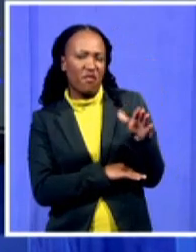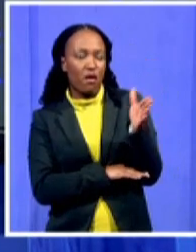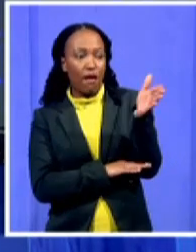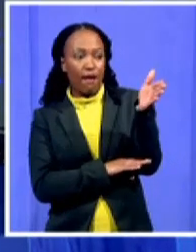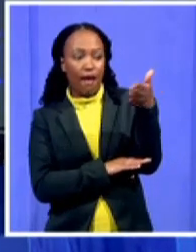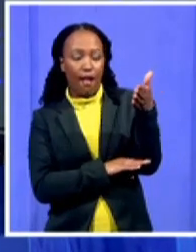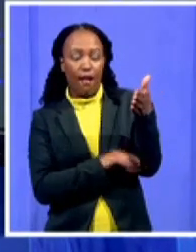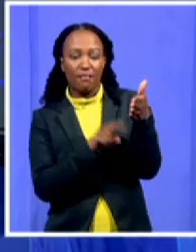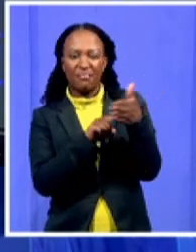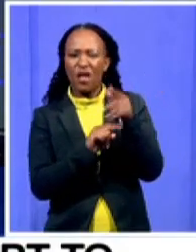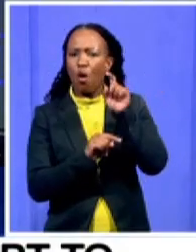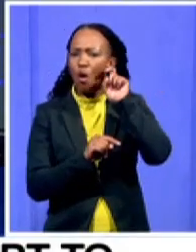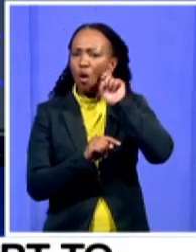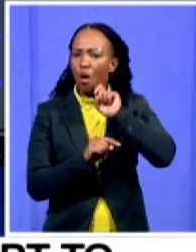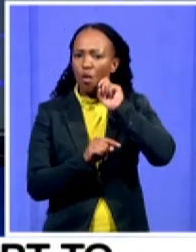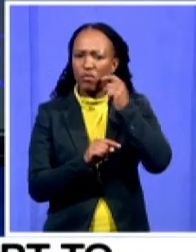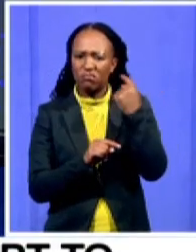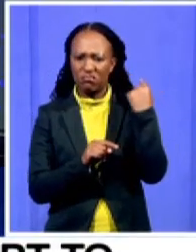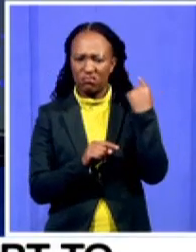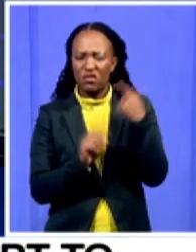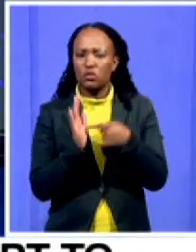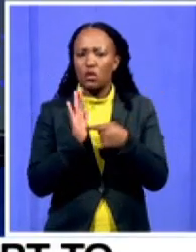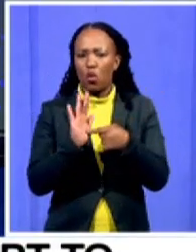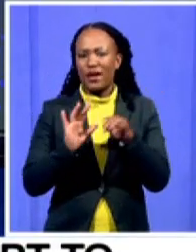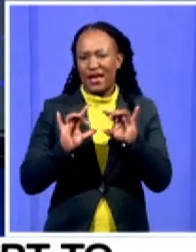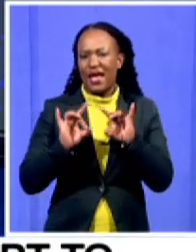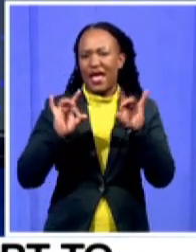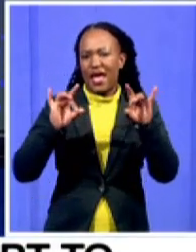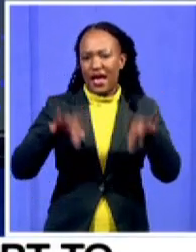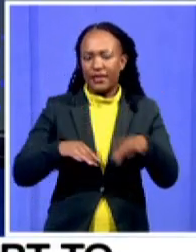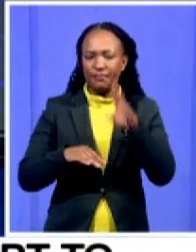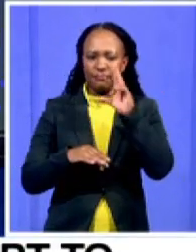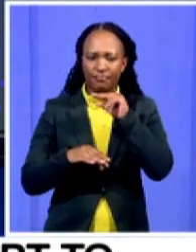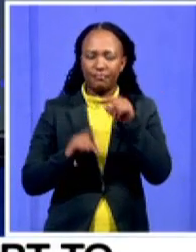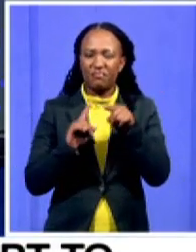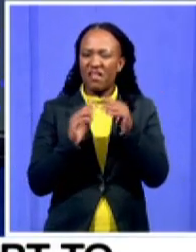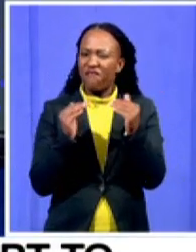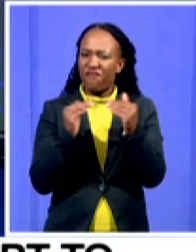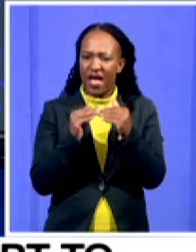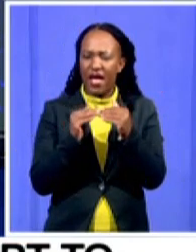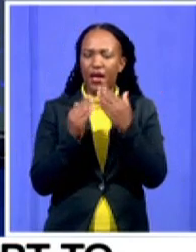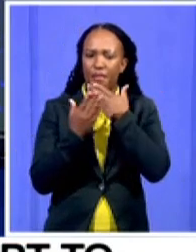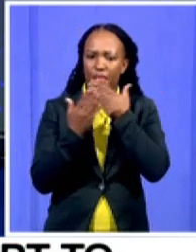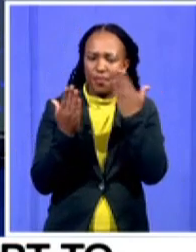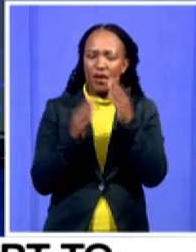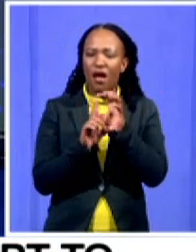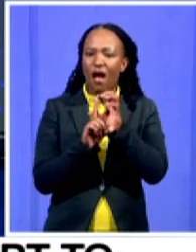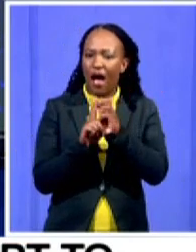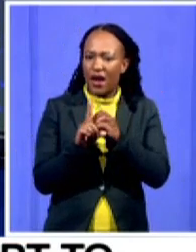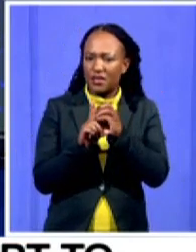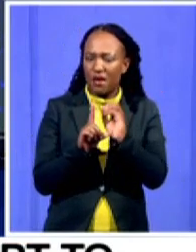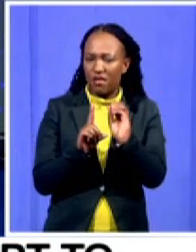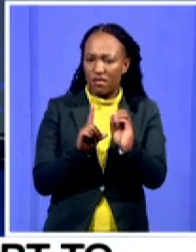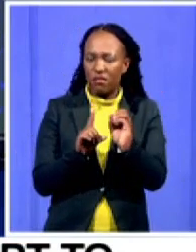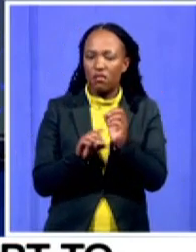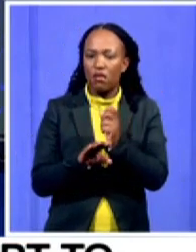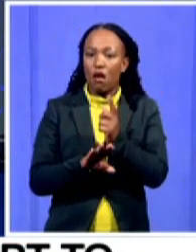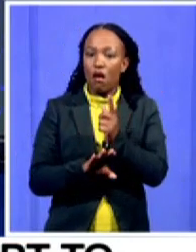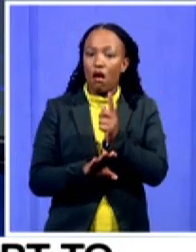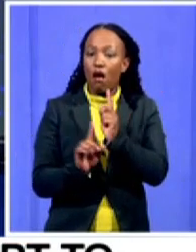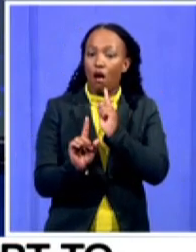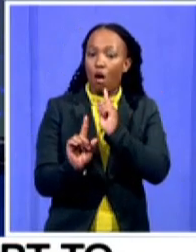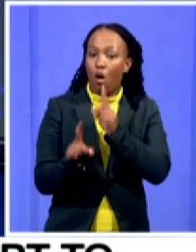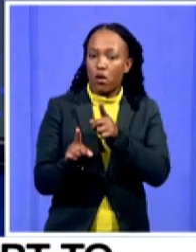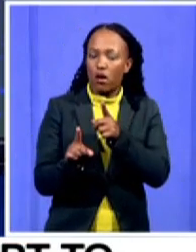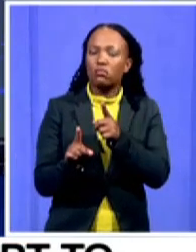old national flag constitutes hate speech, unfair discrimination and harassment. The order favored the application by